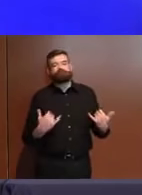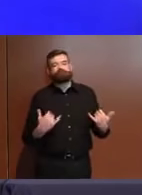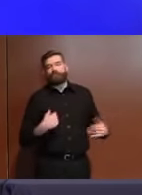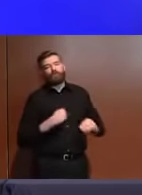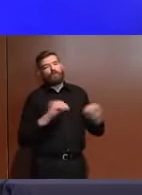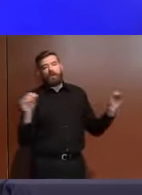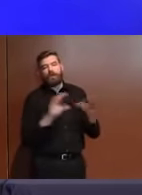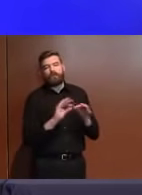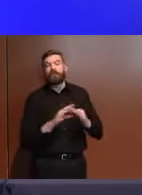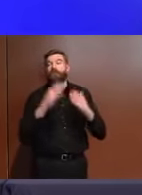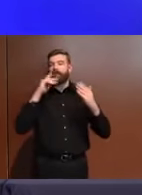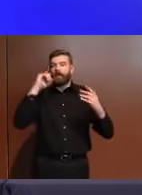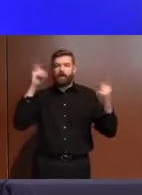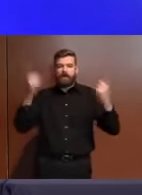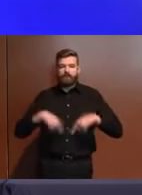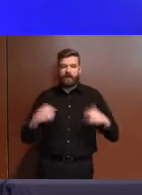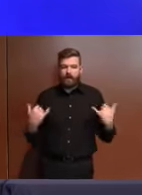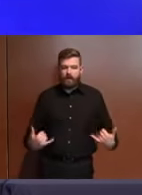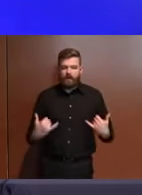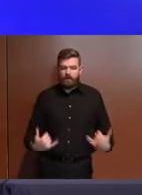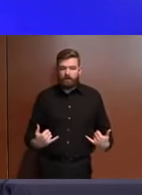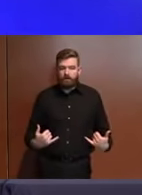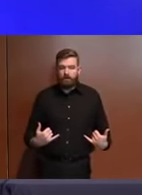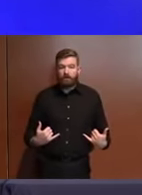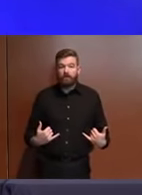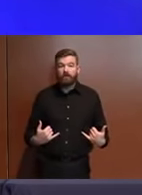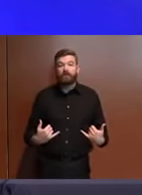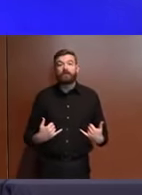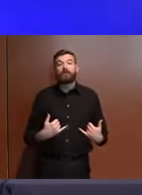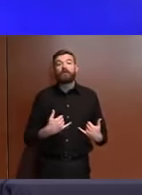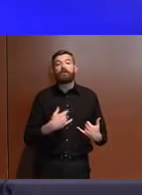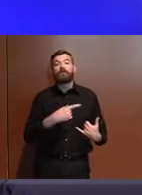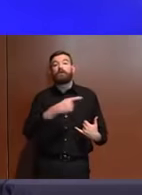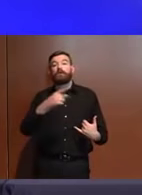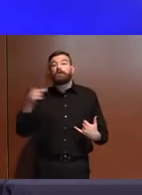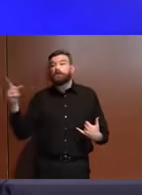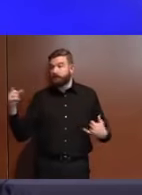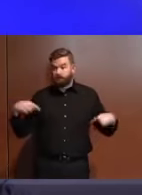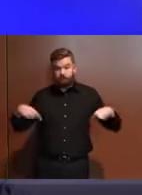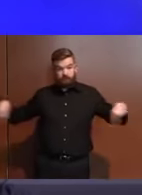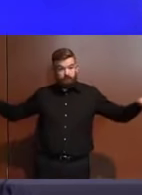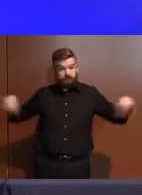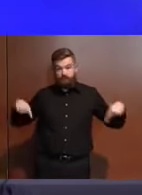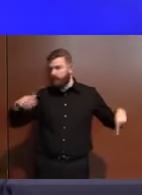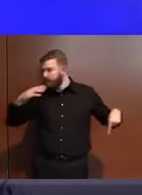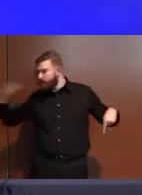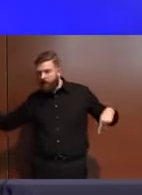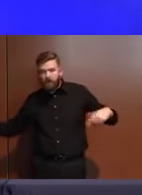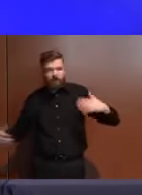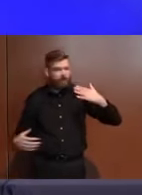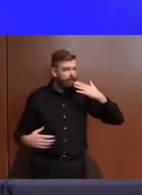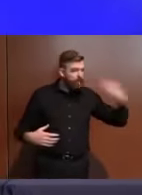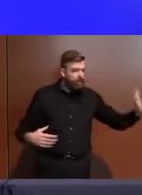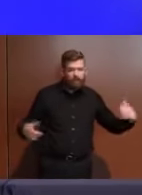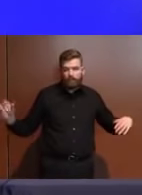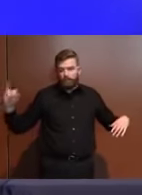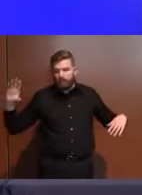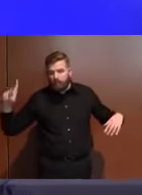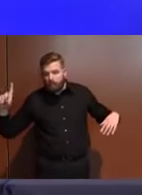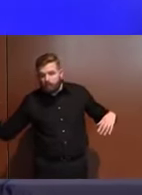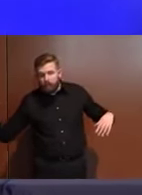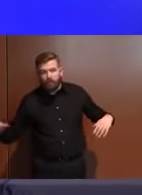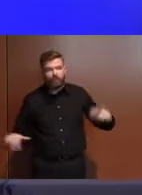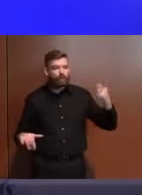today, particularly the folks up here with me, the Commissioner of Health, Judy Persicelli, Dr. Ed